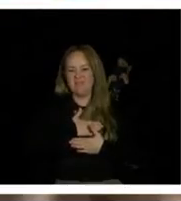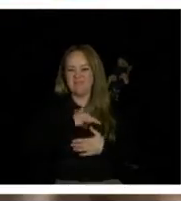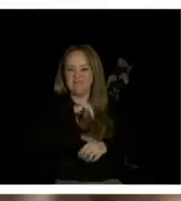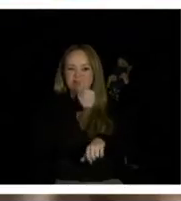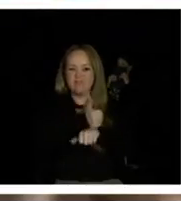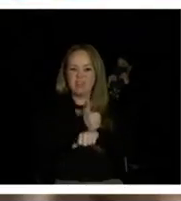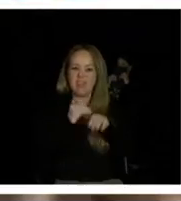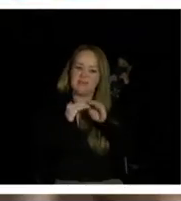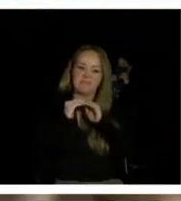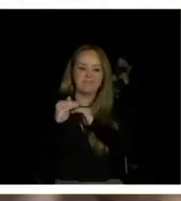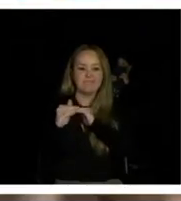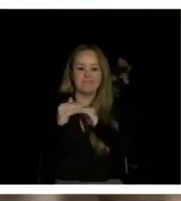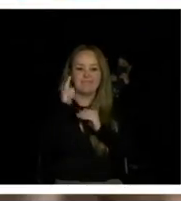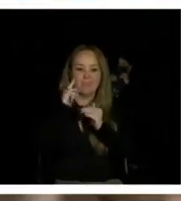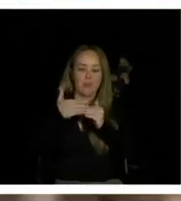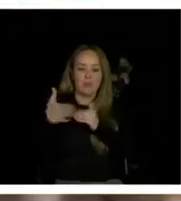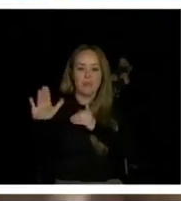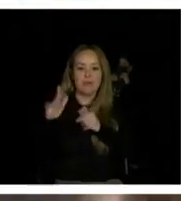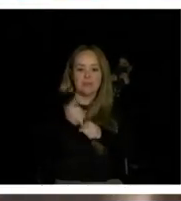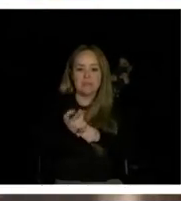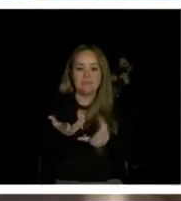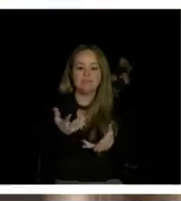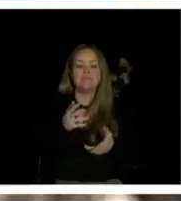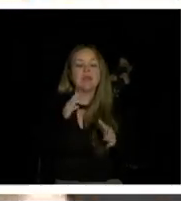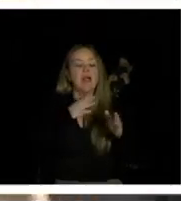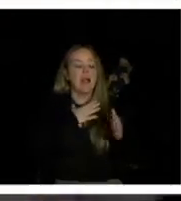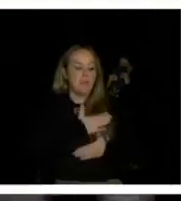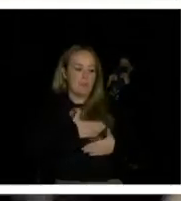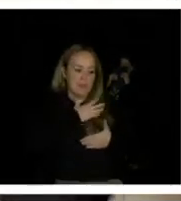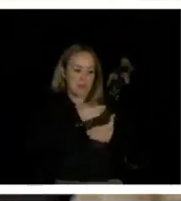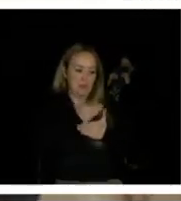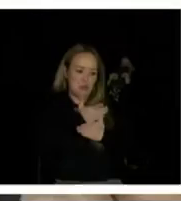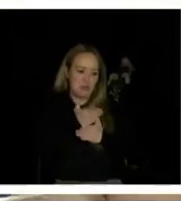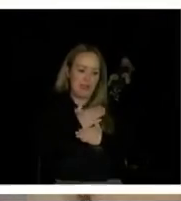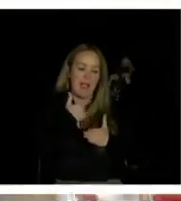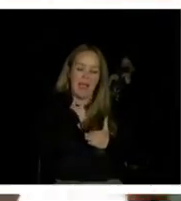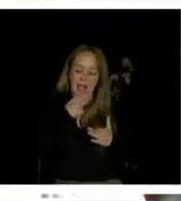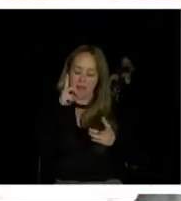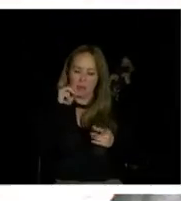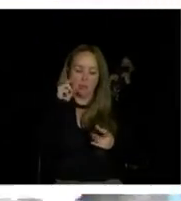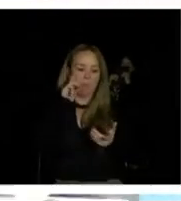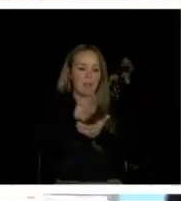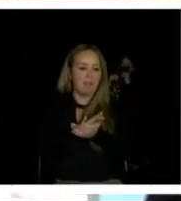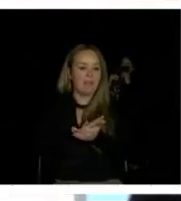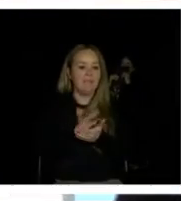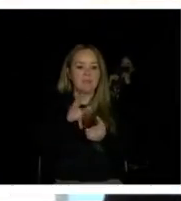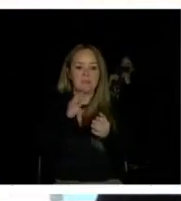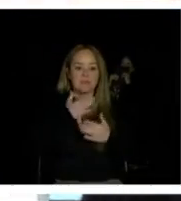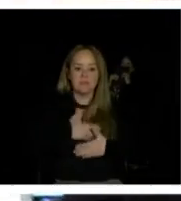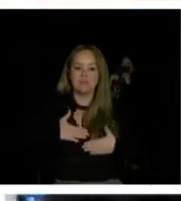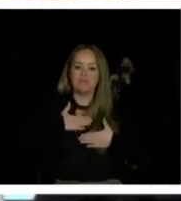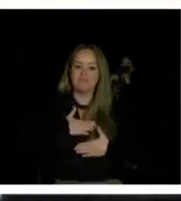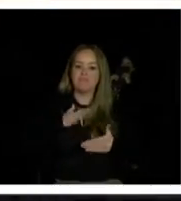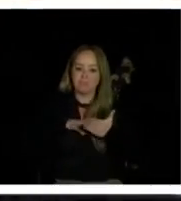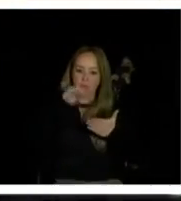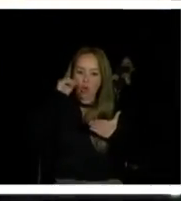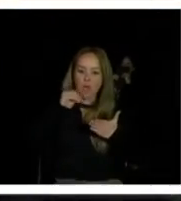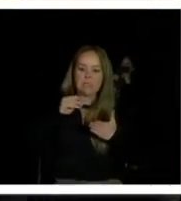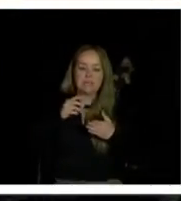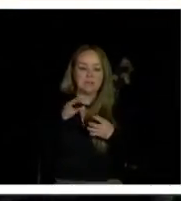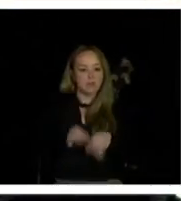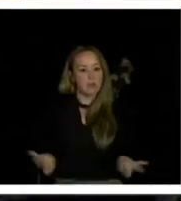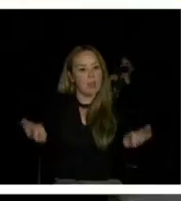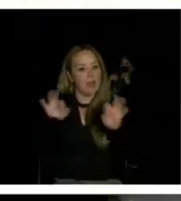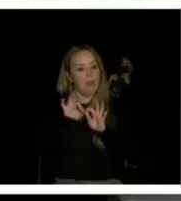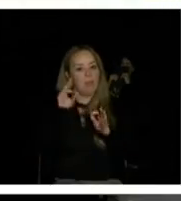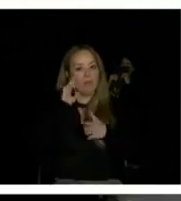Right, absolutely. Well, thank you so much for sharing your thoughts. I do believe that the joy of learning is critical as part of the learning process.